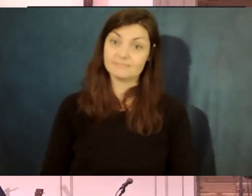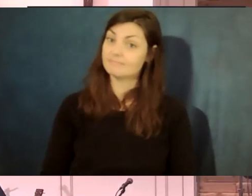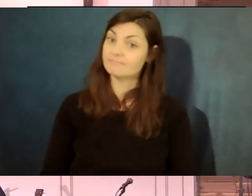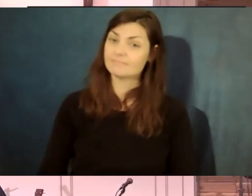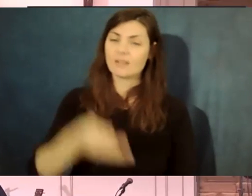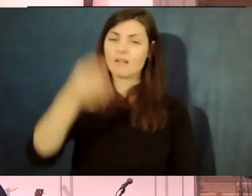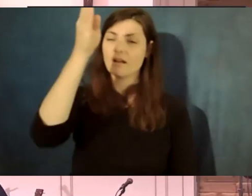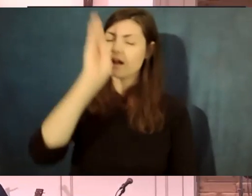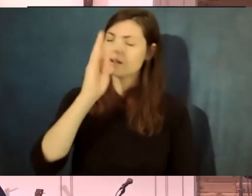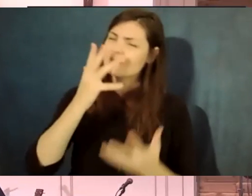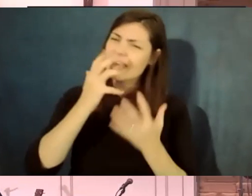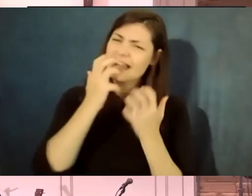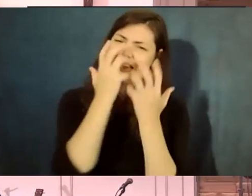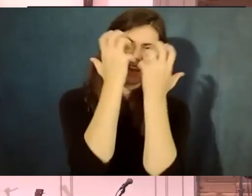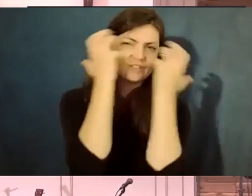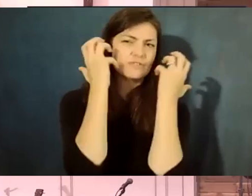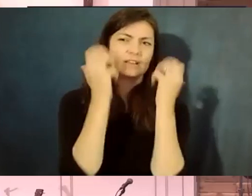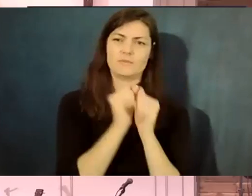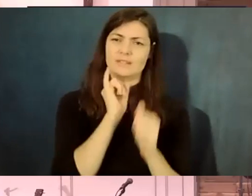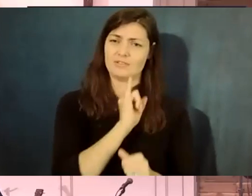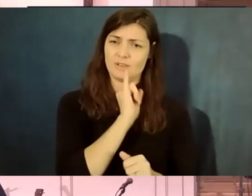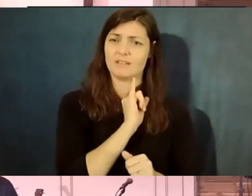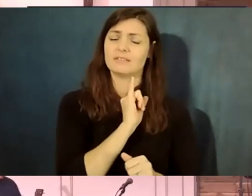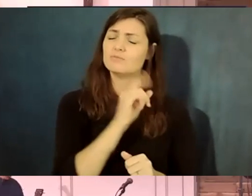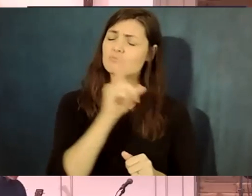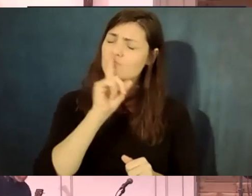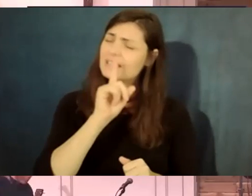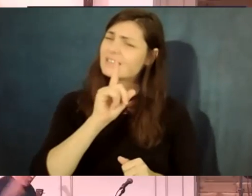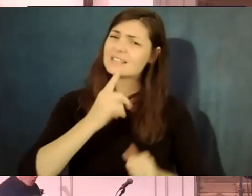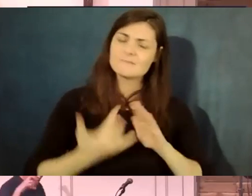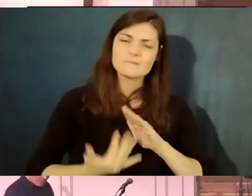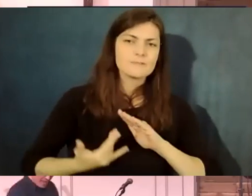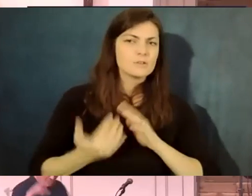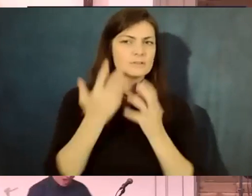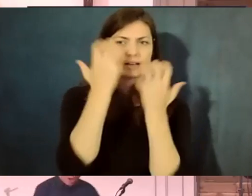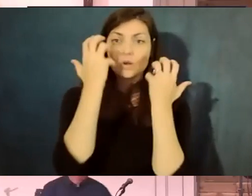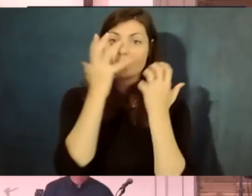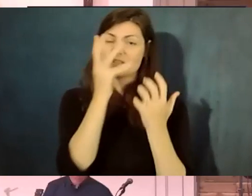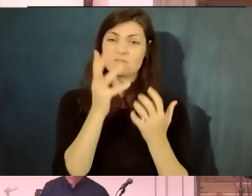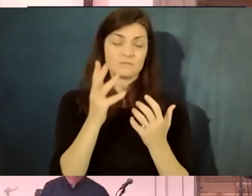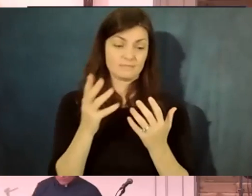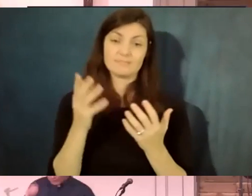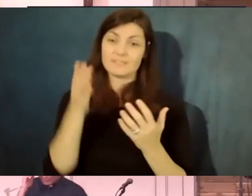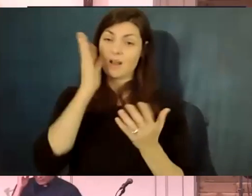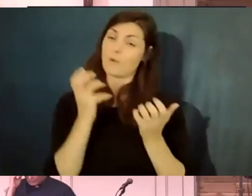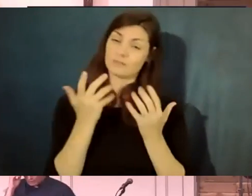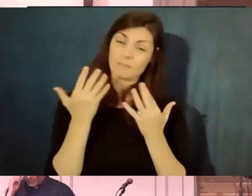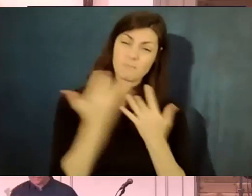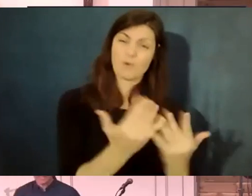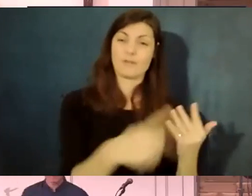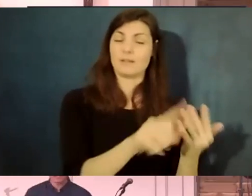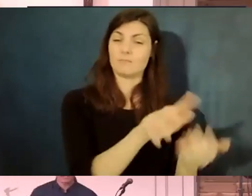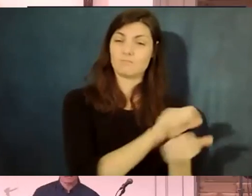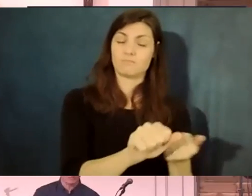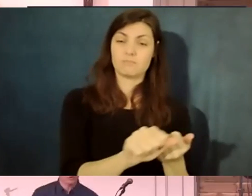God was angry here, really angry. He wants to burn them up. And some of you think, well, you know, God doesn't get